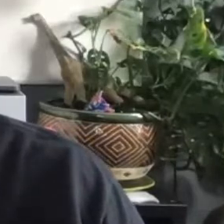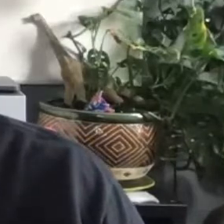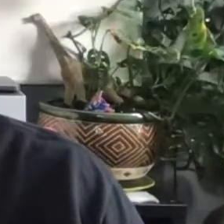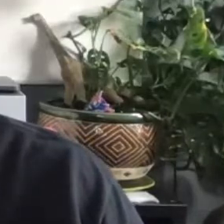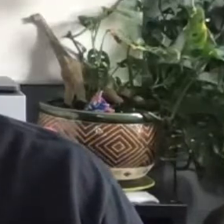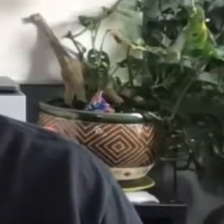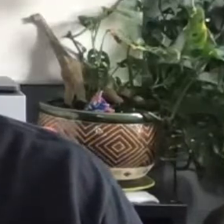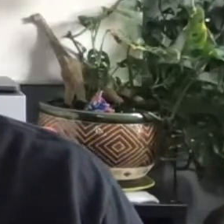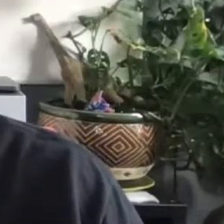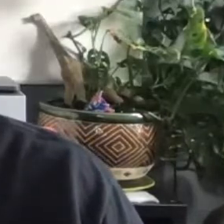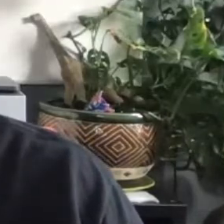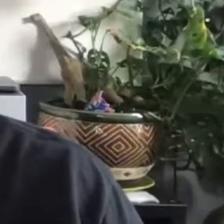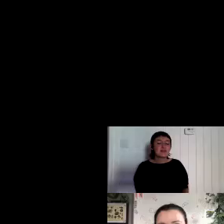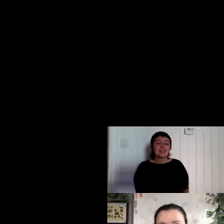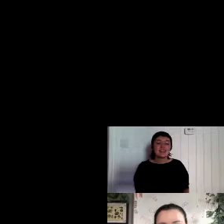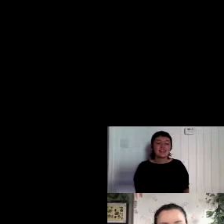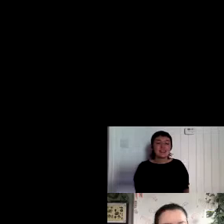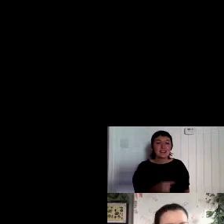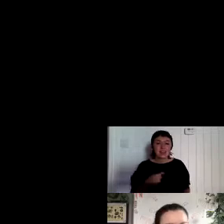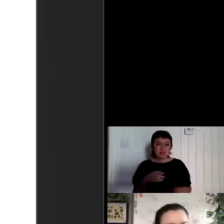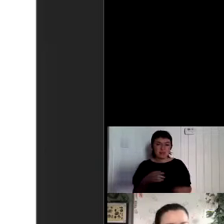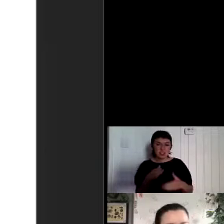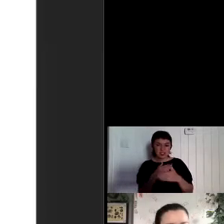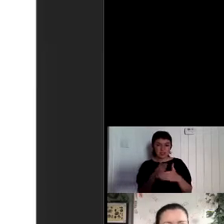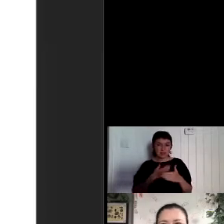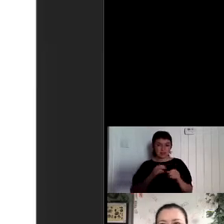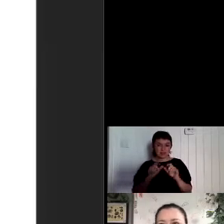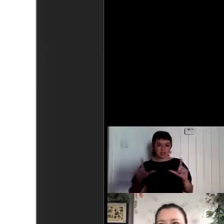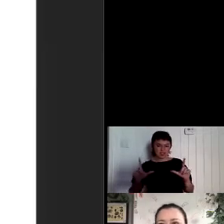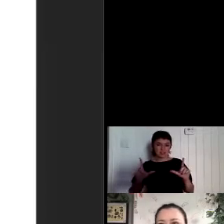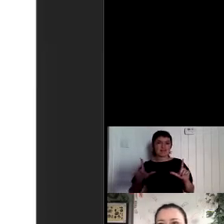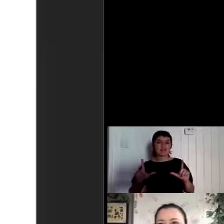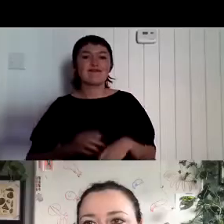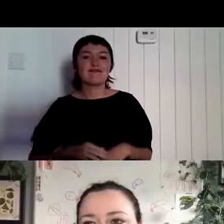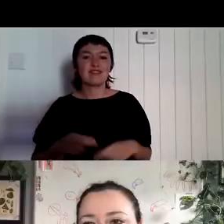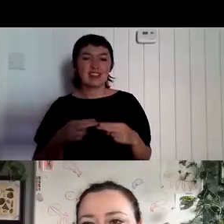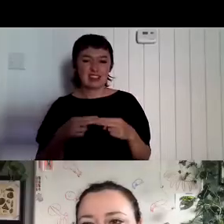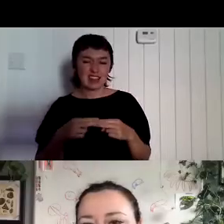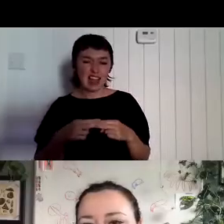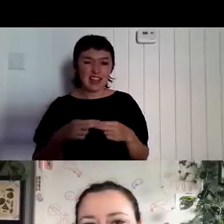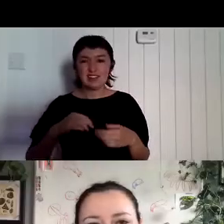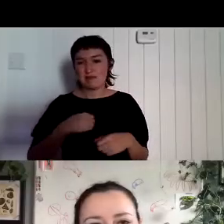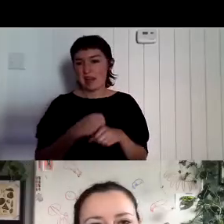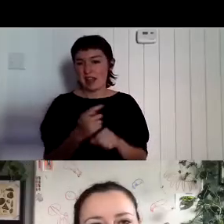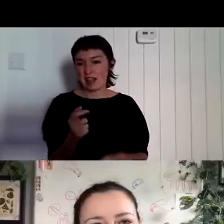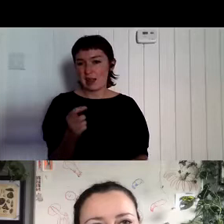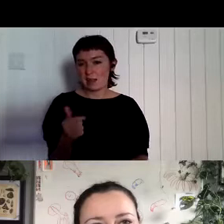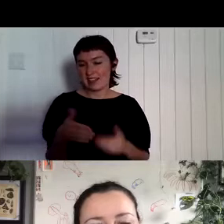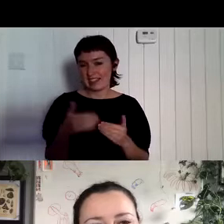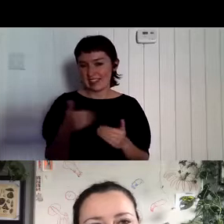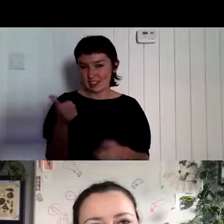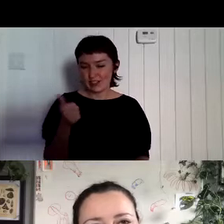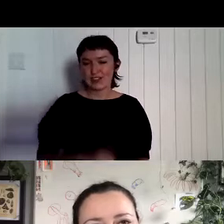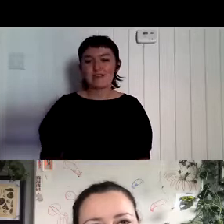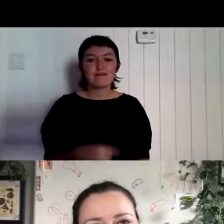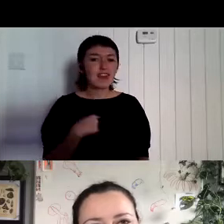going to share my screen here, pop up some slides to make this a little bit easier. And I thought it would be helpful